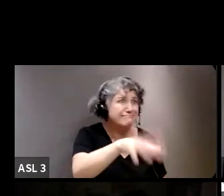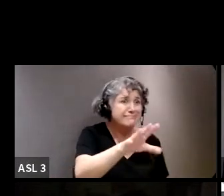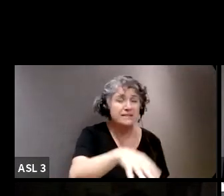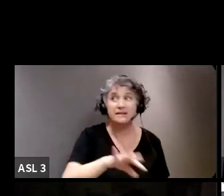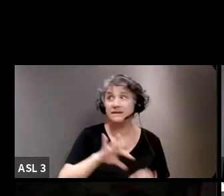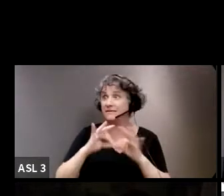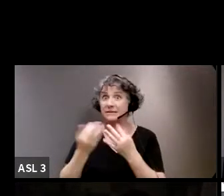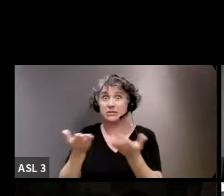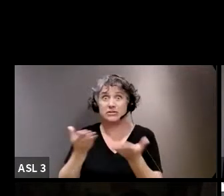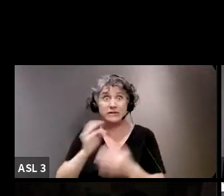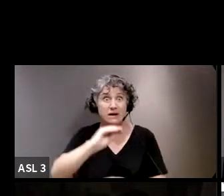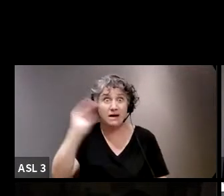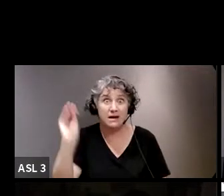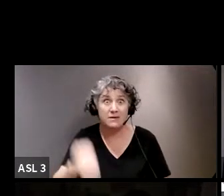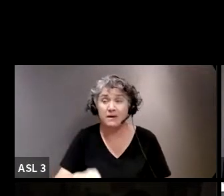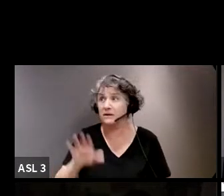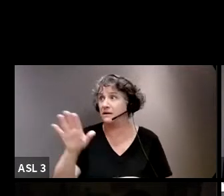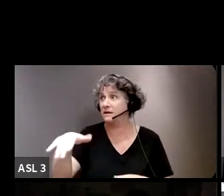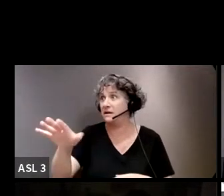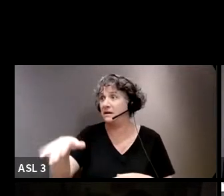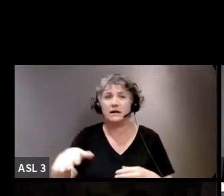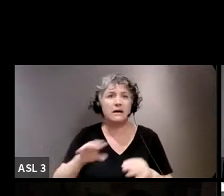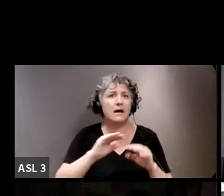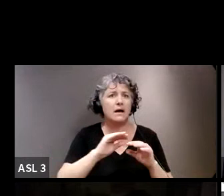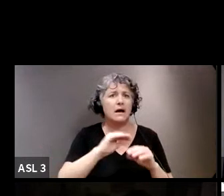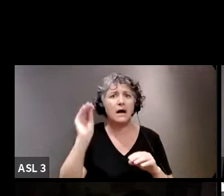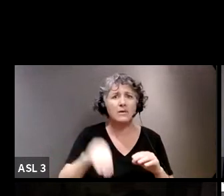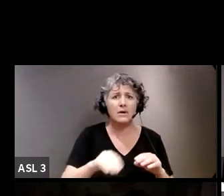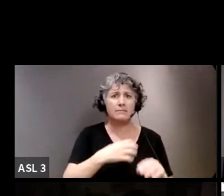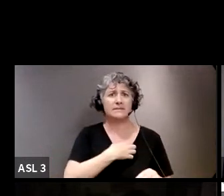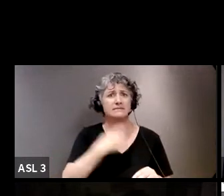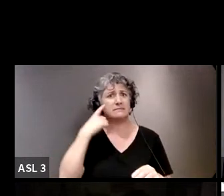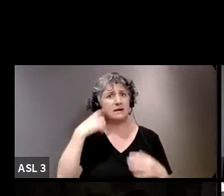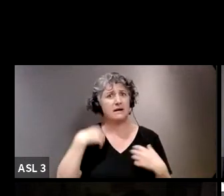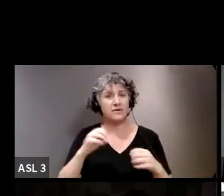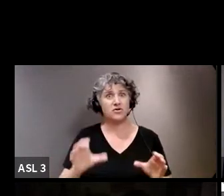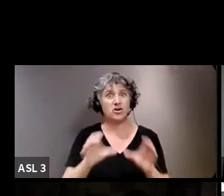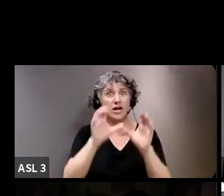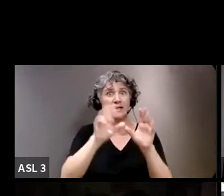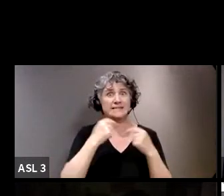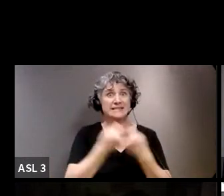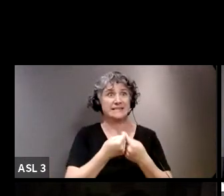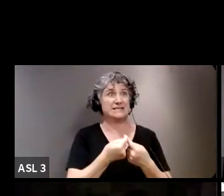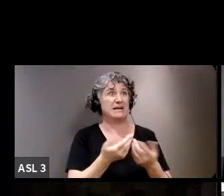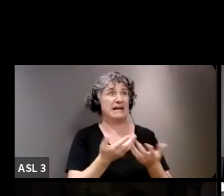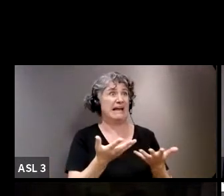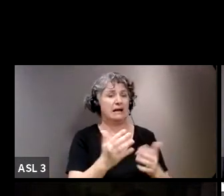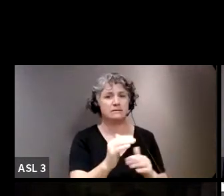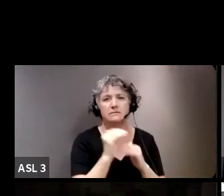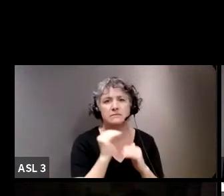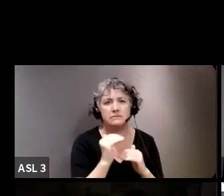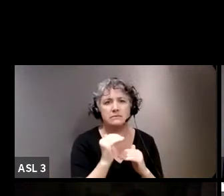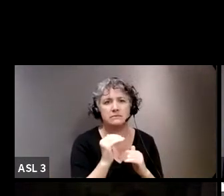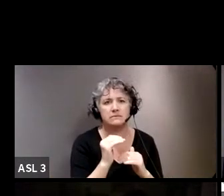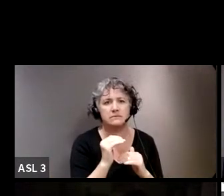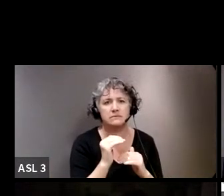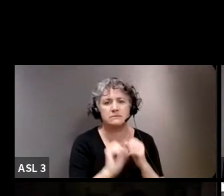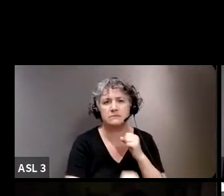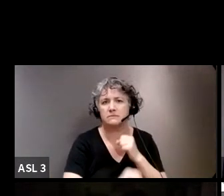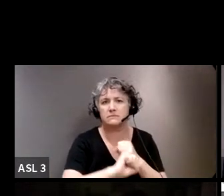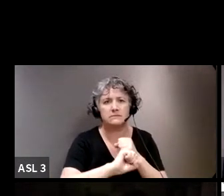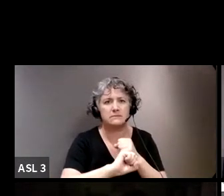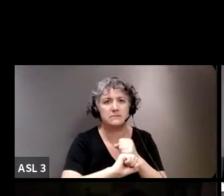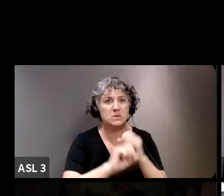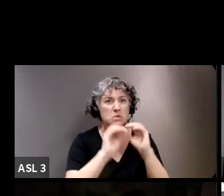family services ottawa even the ottawa police mental health crisis team cannot get me any more resources because they simply do